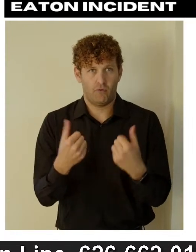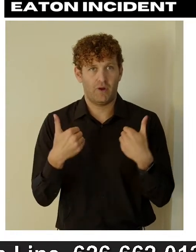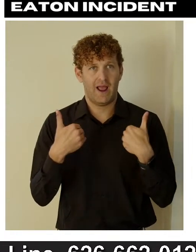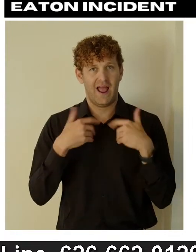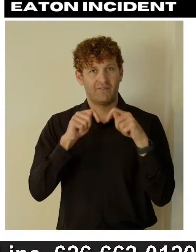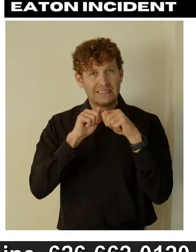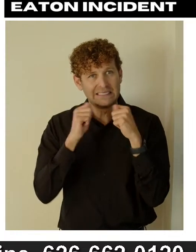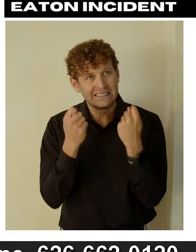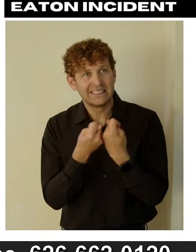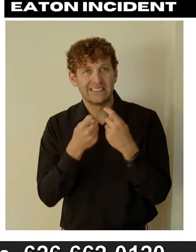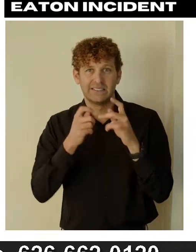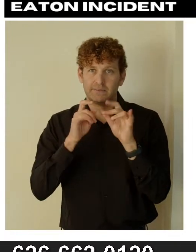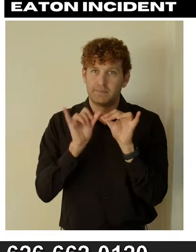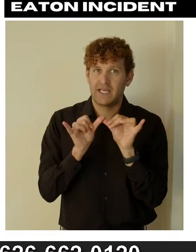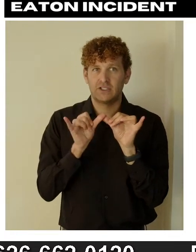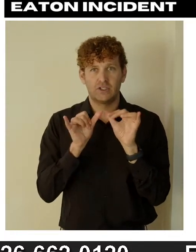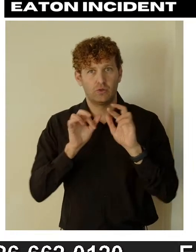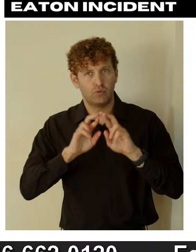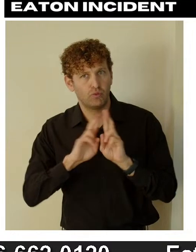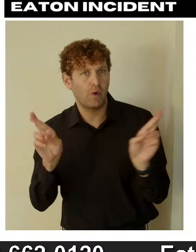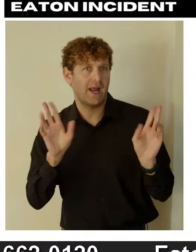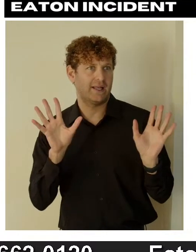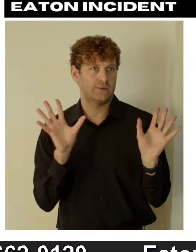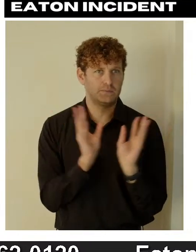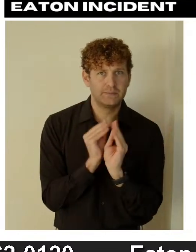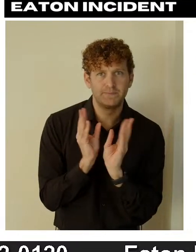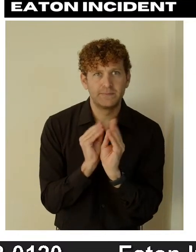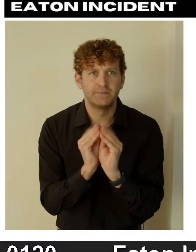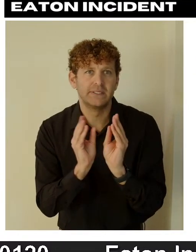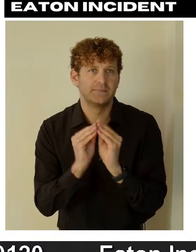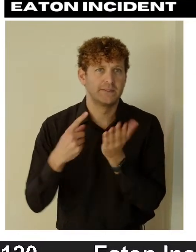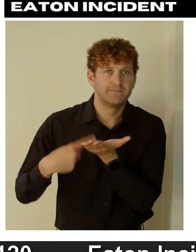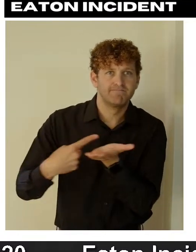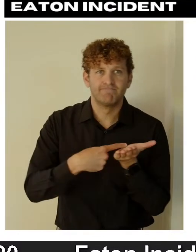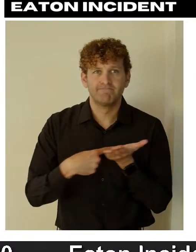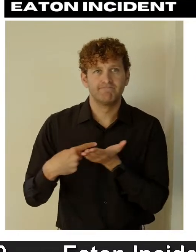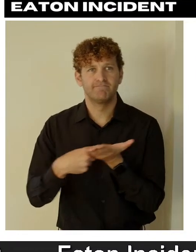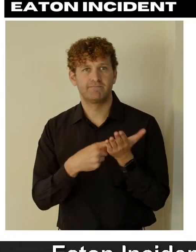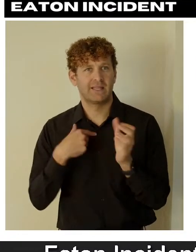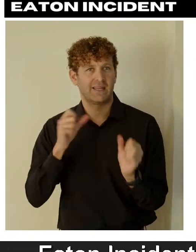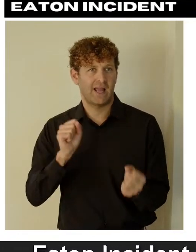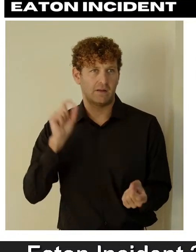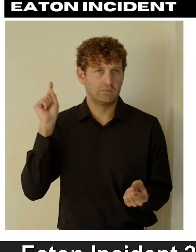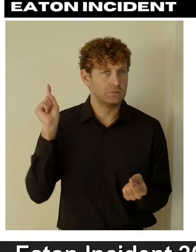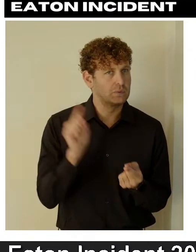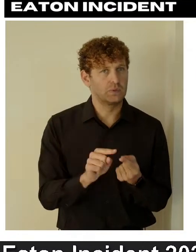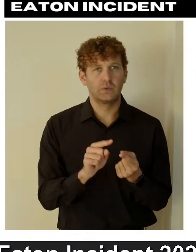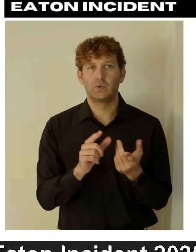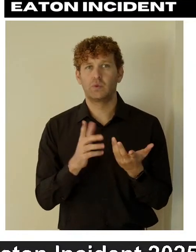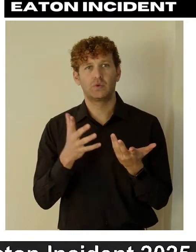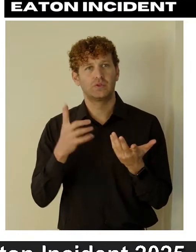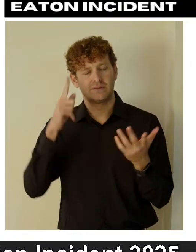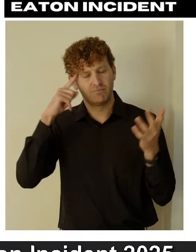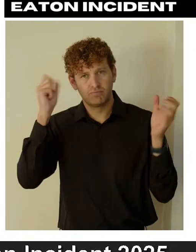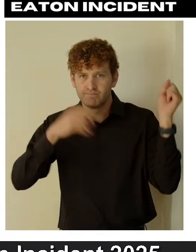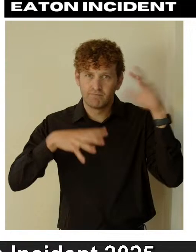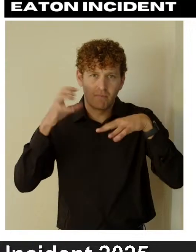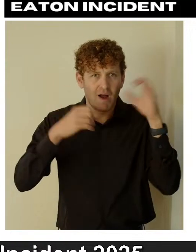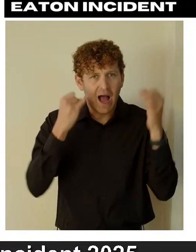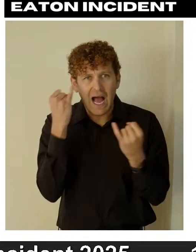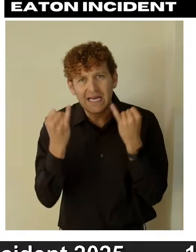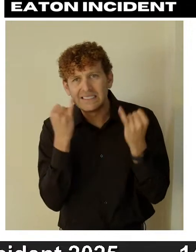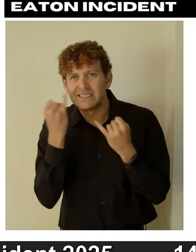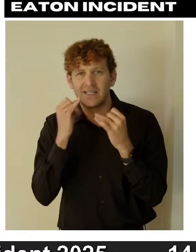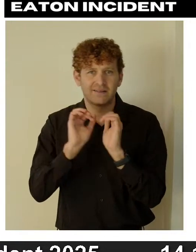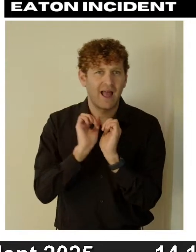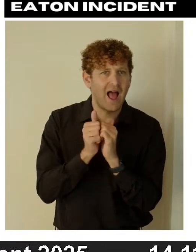get together with you and cut through the red tape. We're already brainstorming on ways to streamline this,